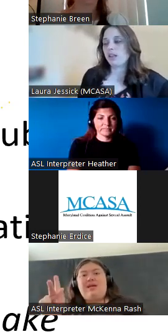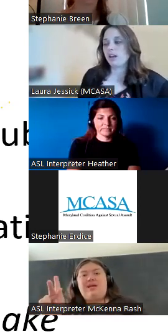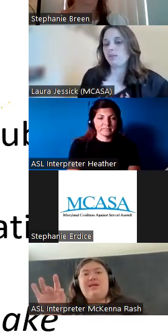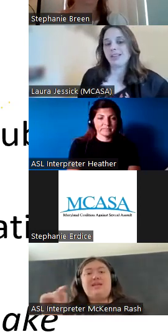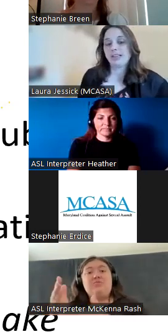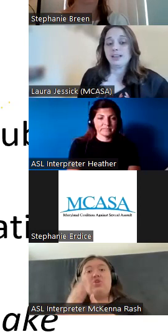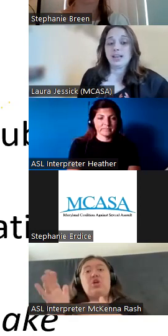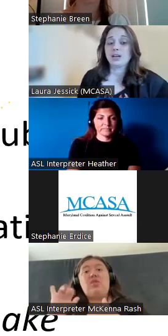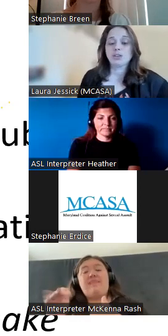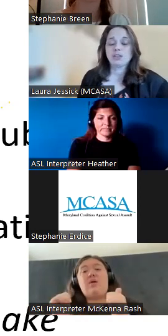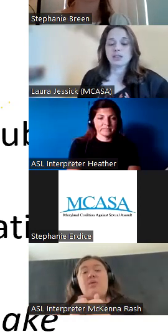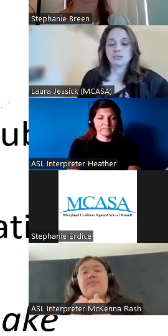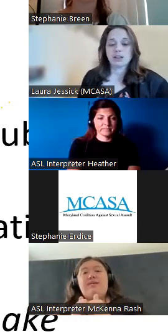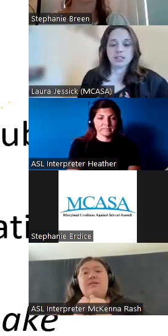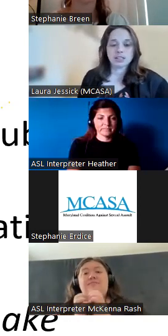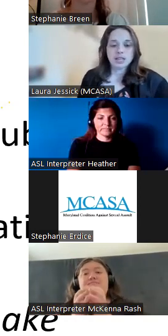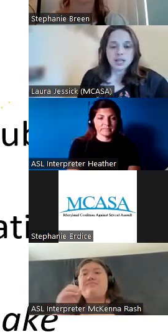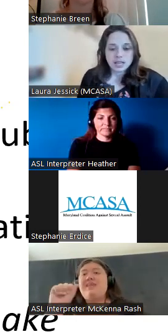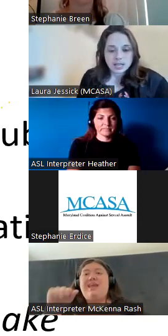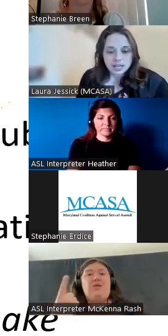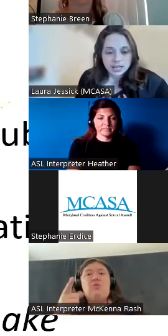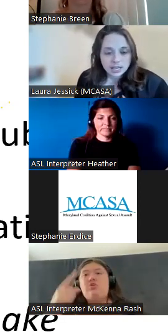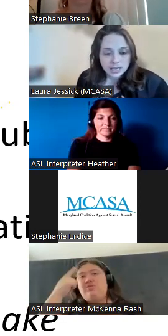with anyone you think is relevant.